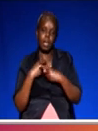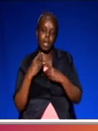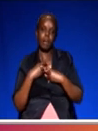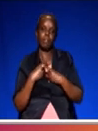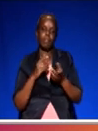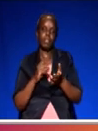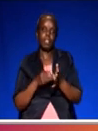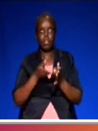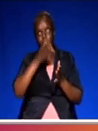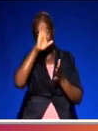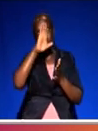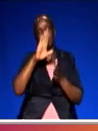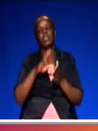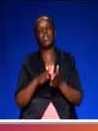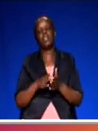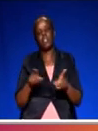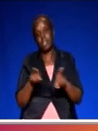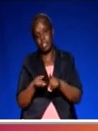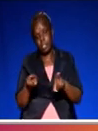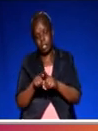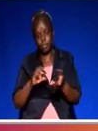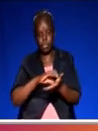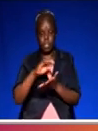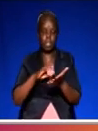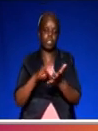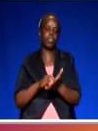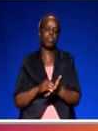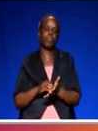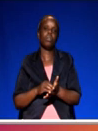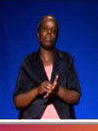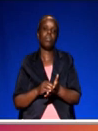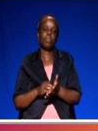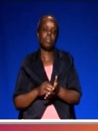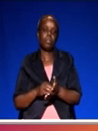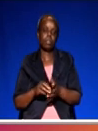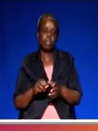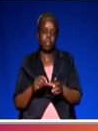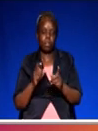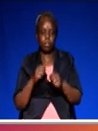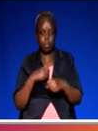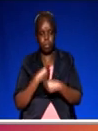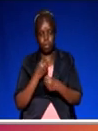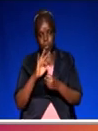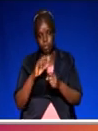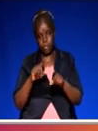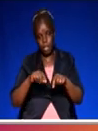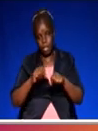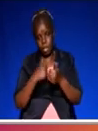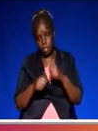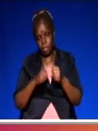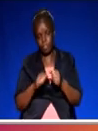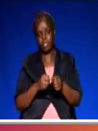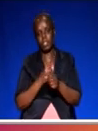being or God as the central causer of the activities. And in most cases, myths